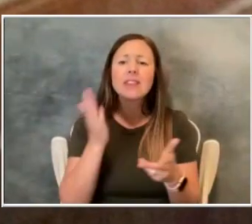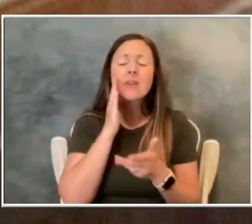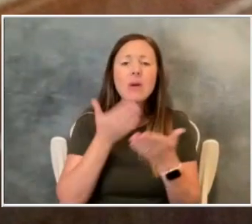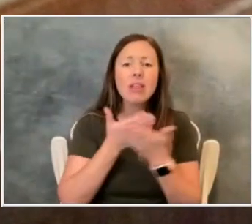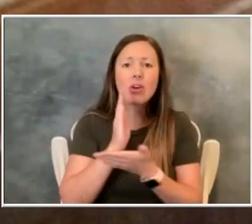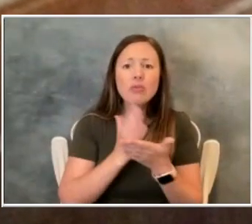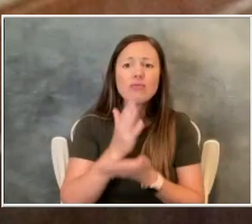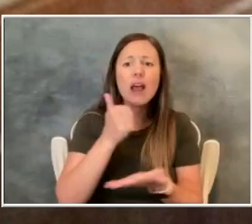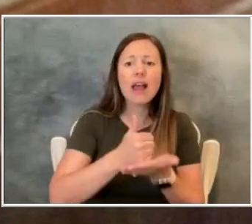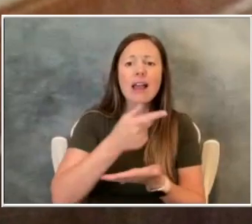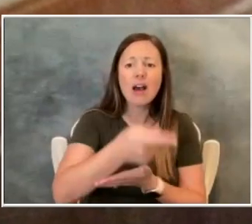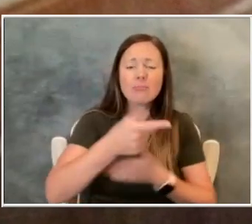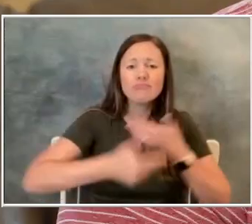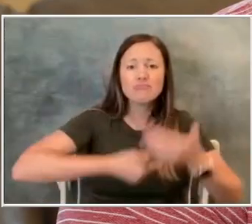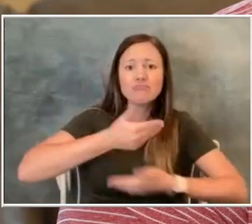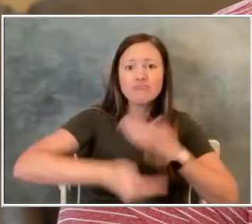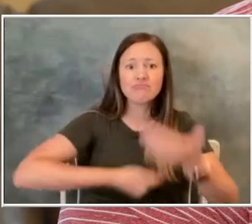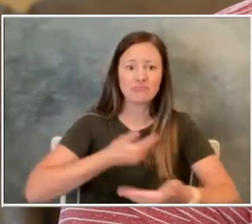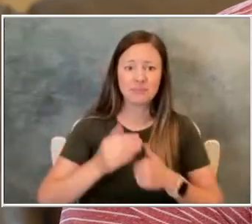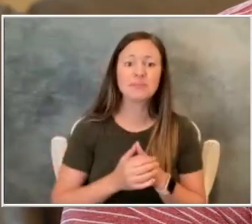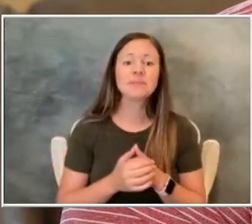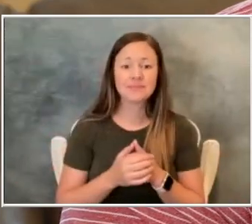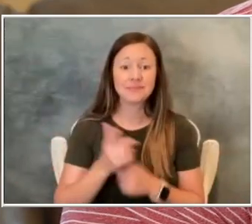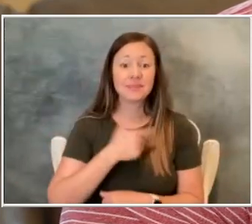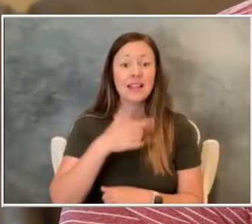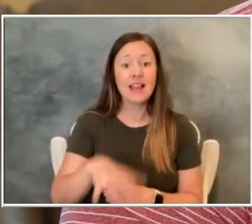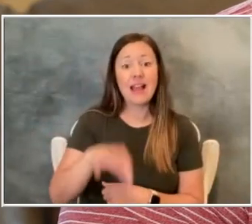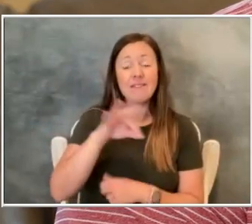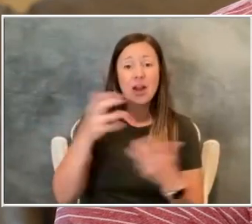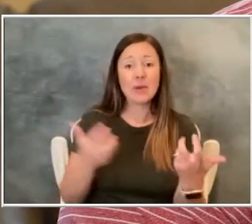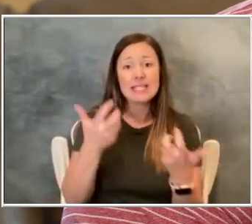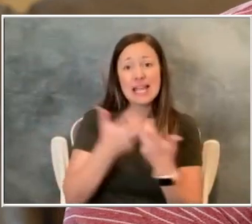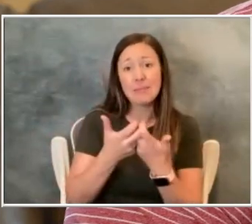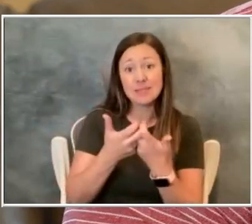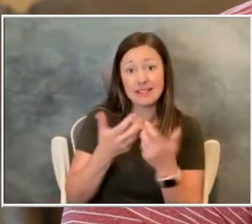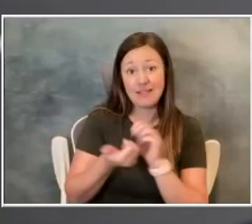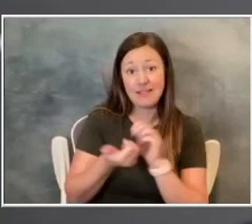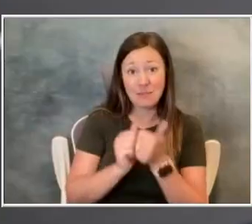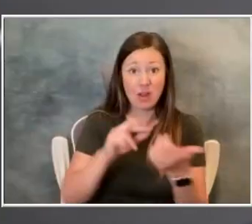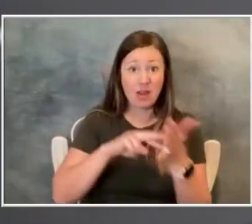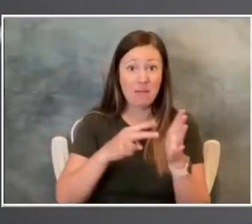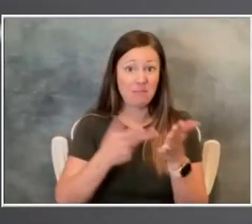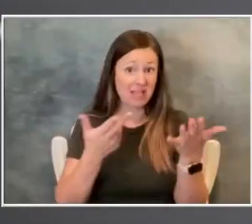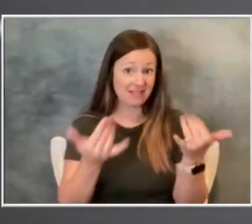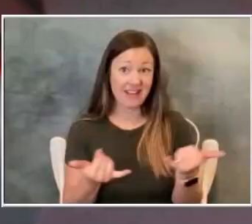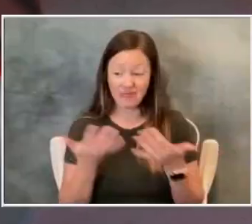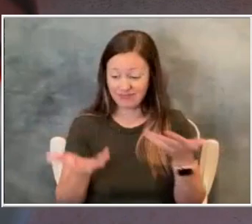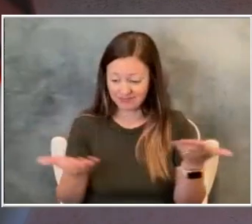Matt didn't stay down for long. I found adaptive sports, and that led me down the path I'm on now.